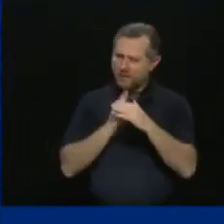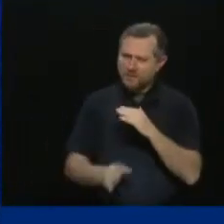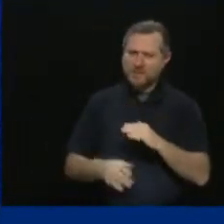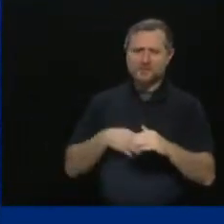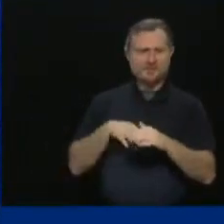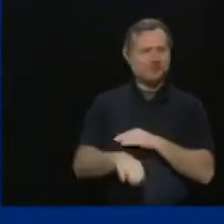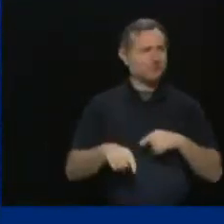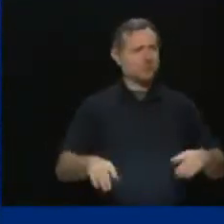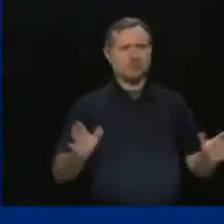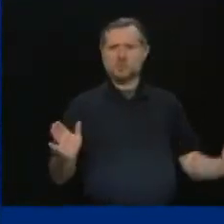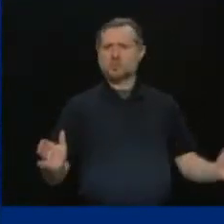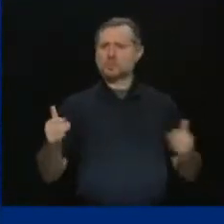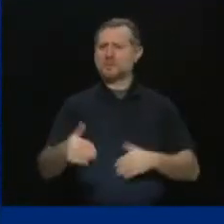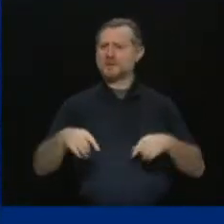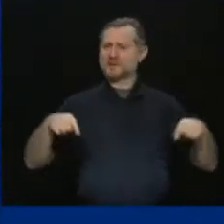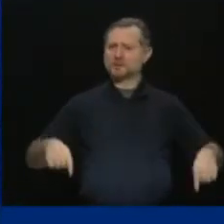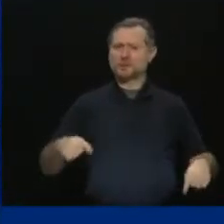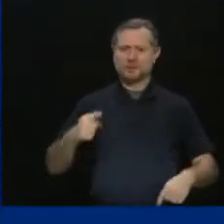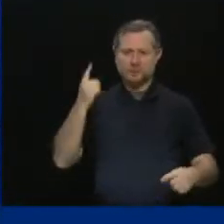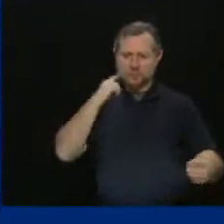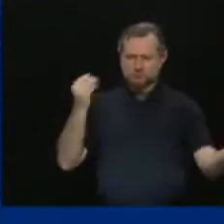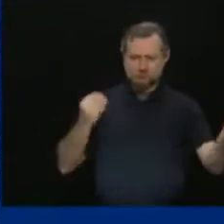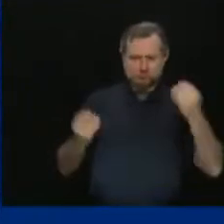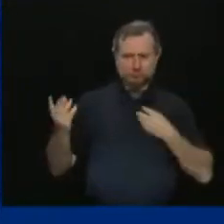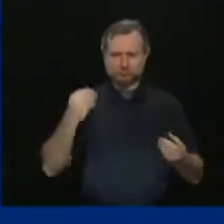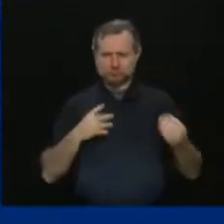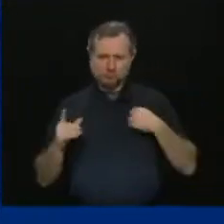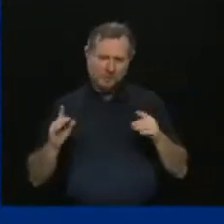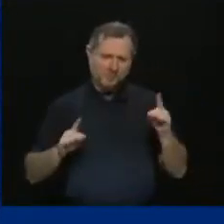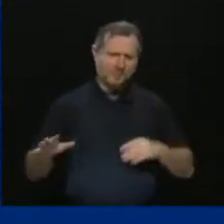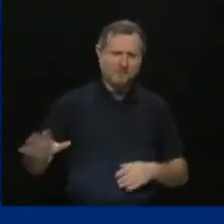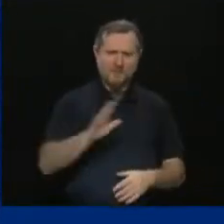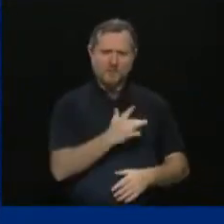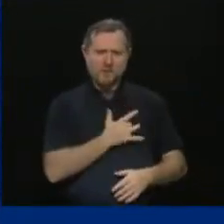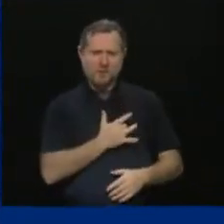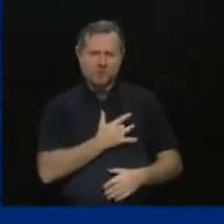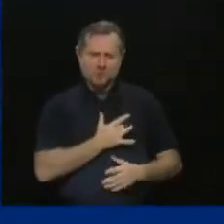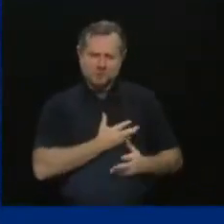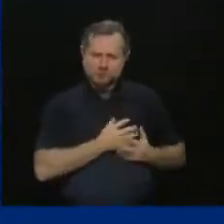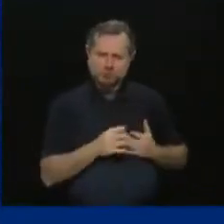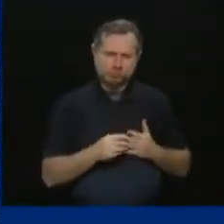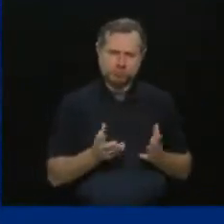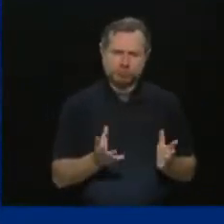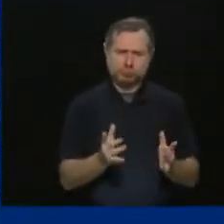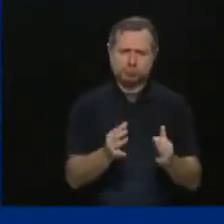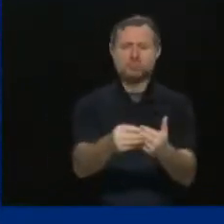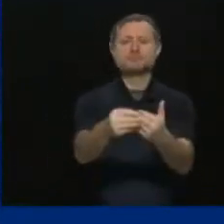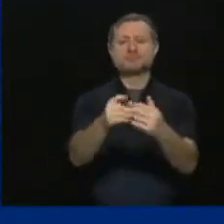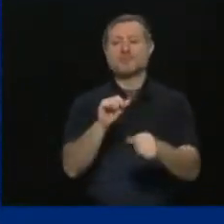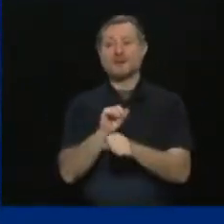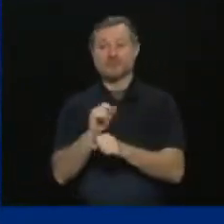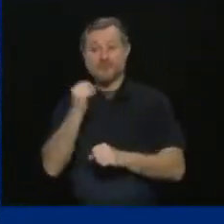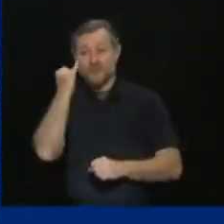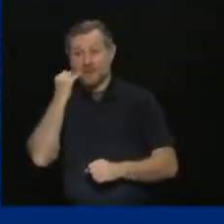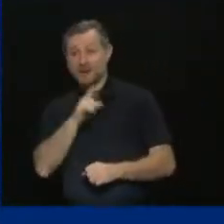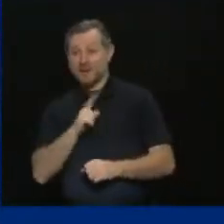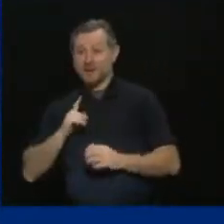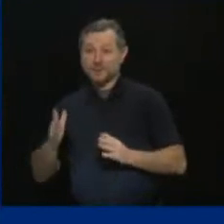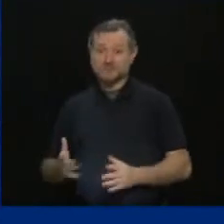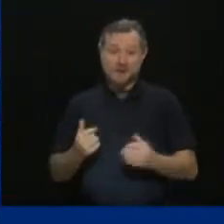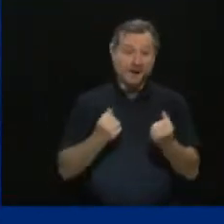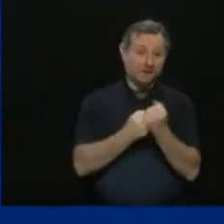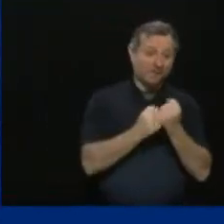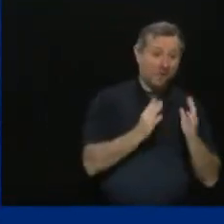and hear just how people's hearts have guided them to do the right thing, whether they're the elected officials, the advocates who have